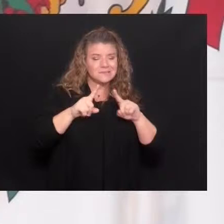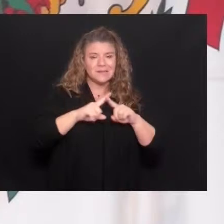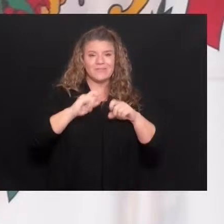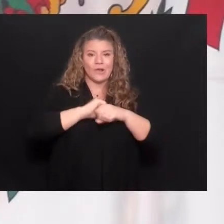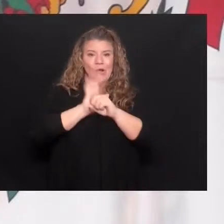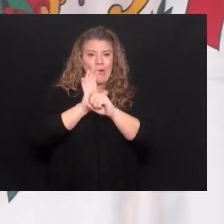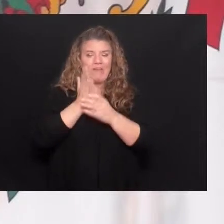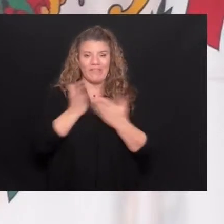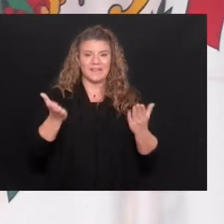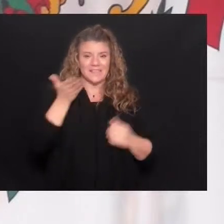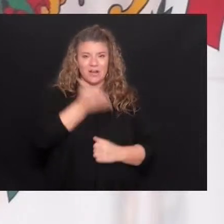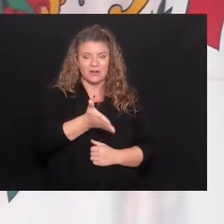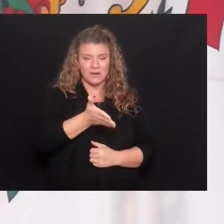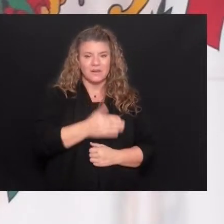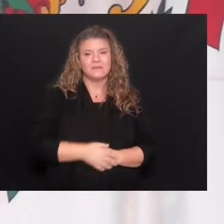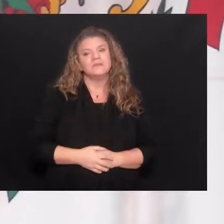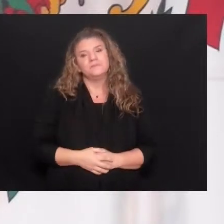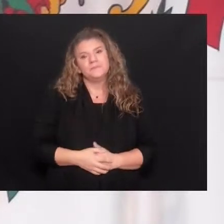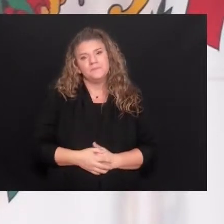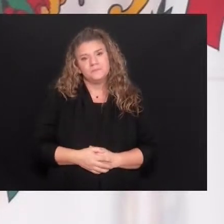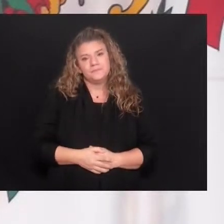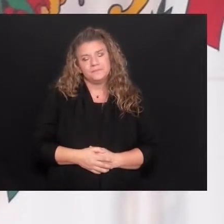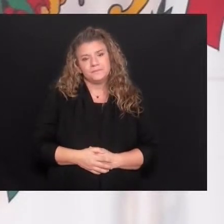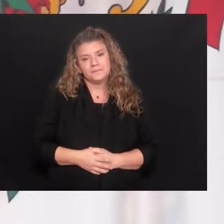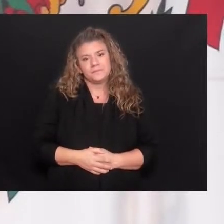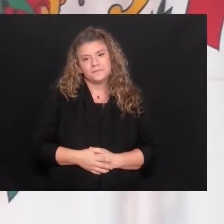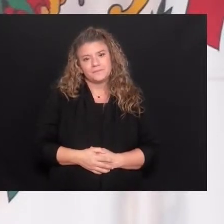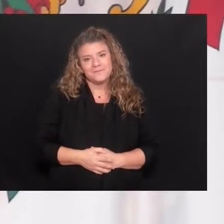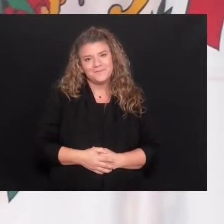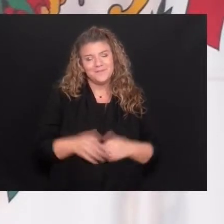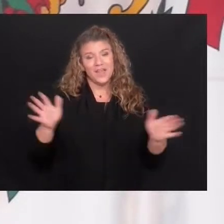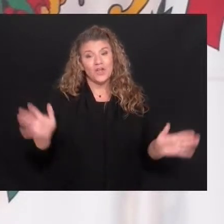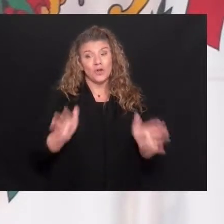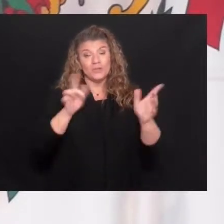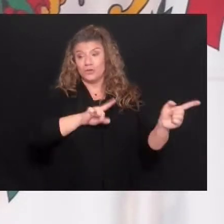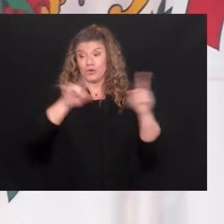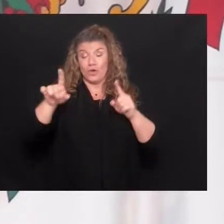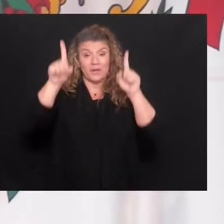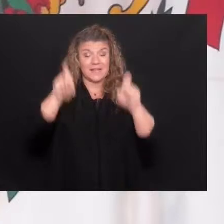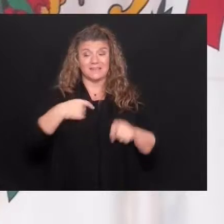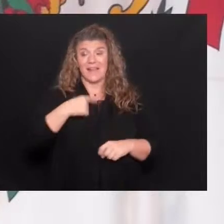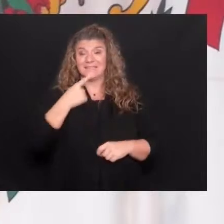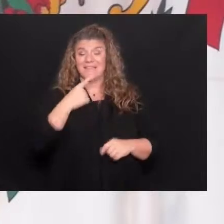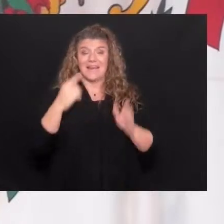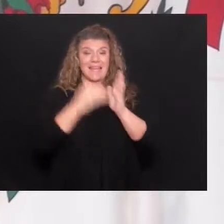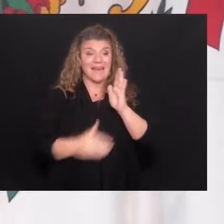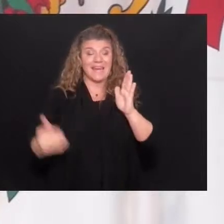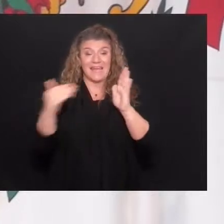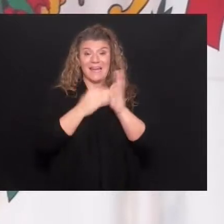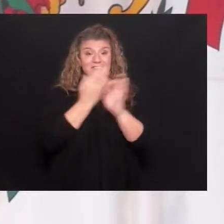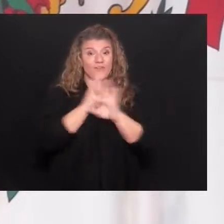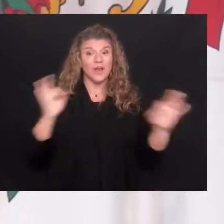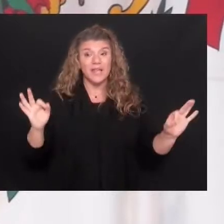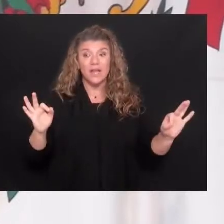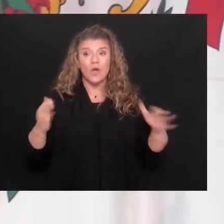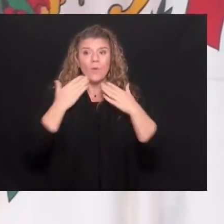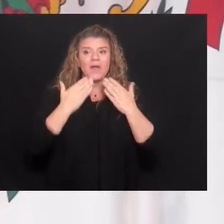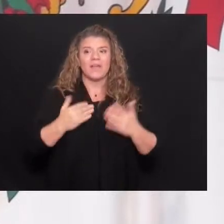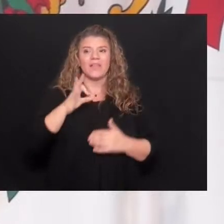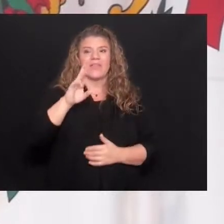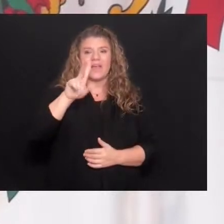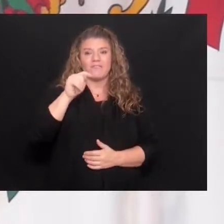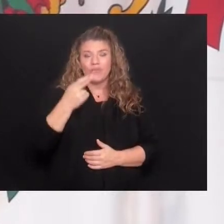COVID stuff. From the standpoint of encouraging you to get tested, I say it all the time, it's free. We thank Fruits, we